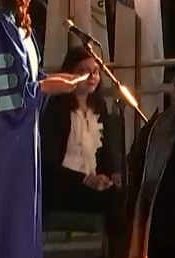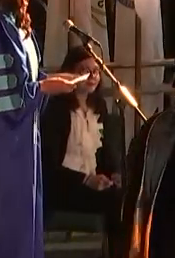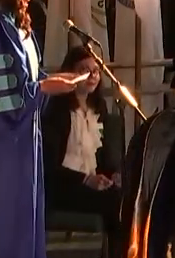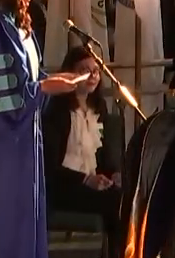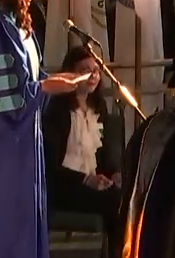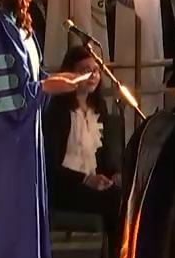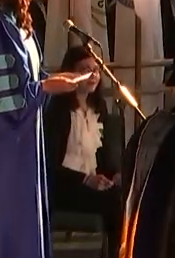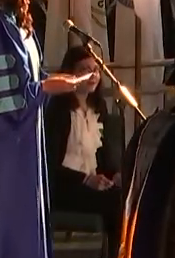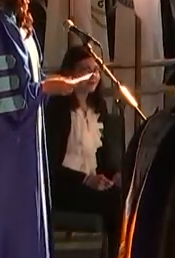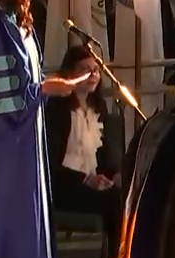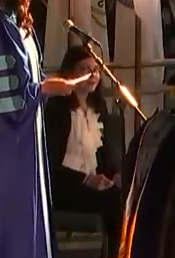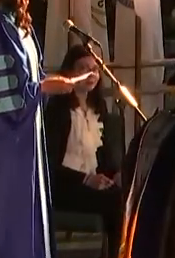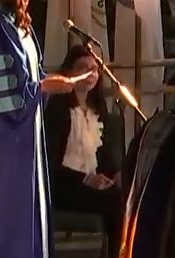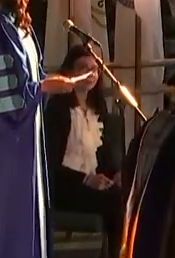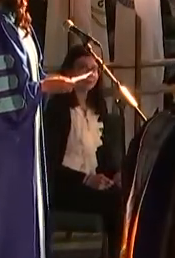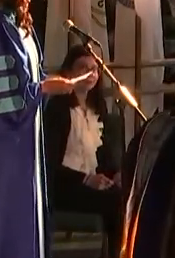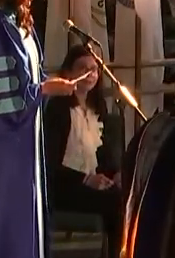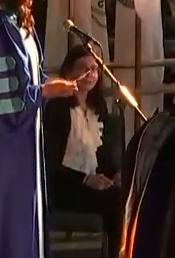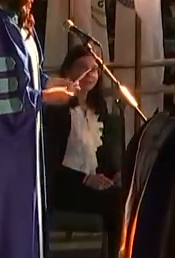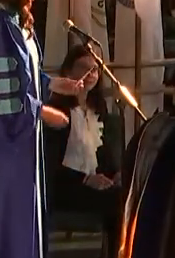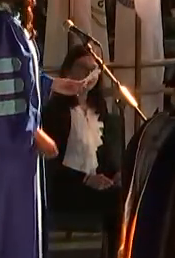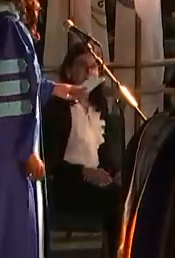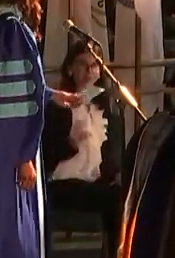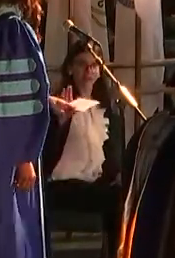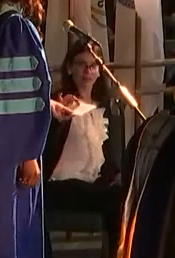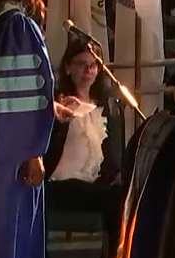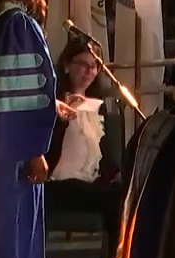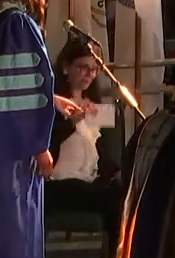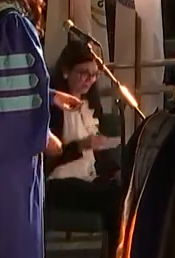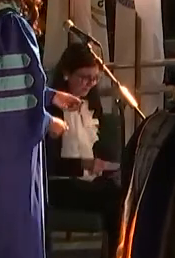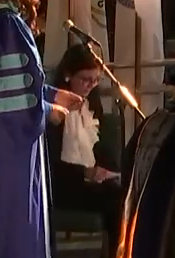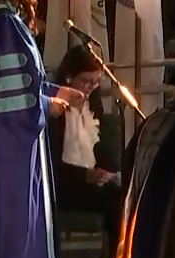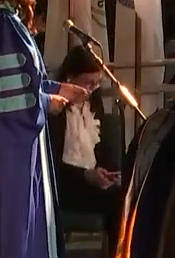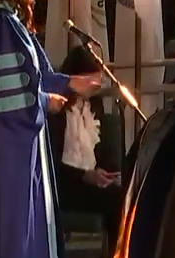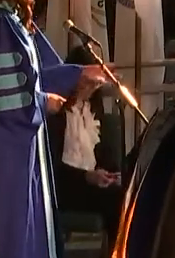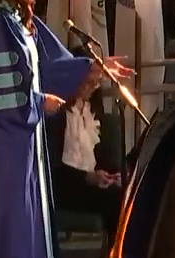Megan Beth Bossy, magna cum laude.